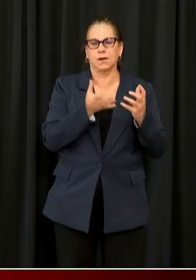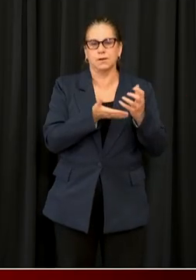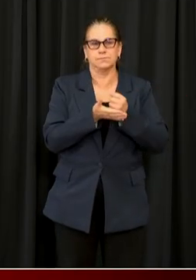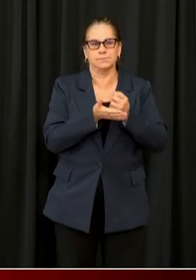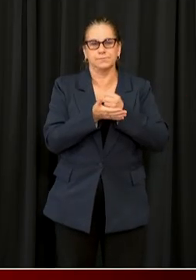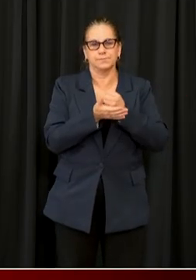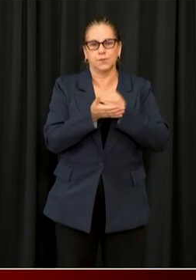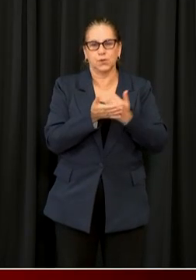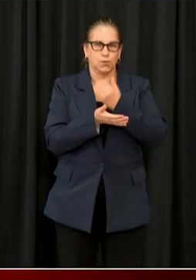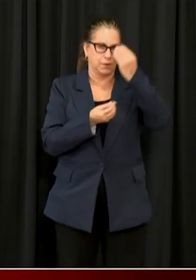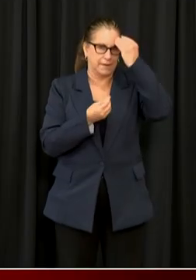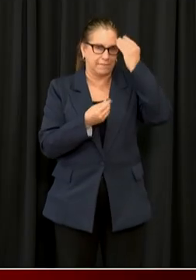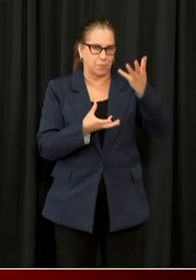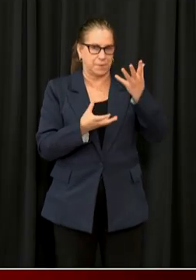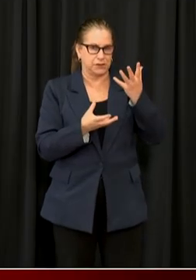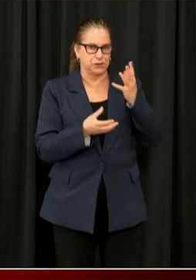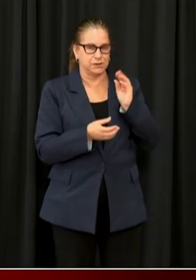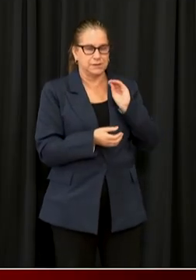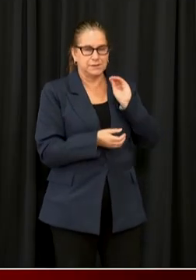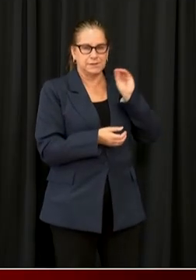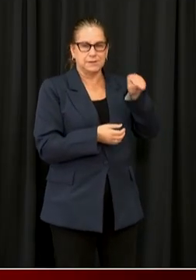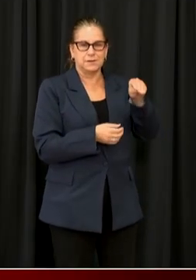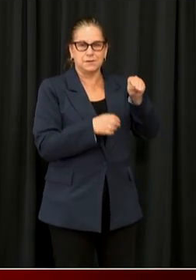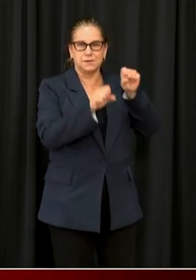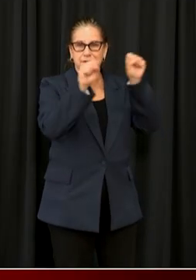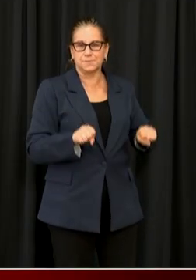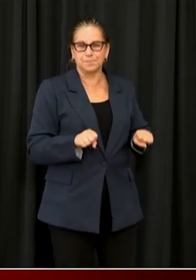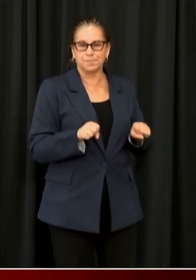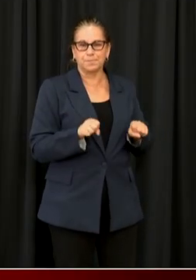use that give us our status as to where we are in